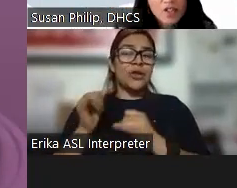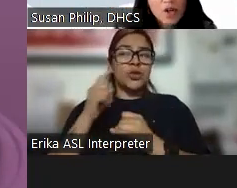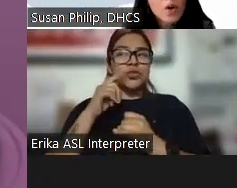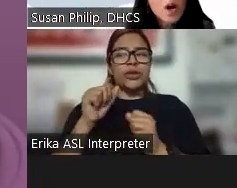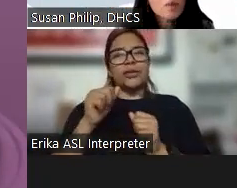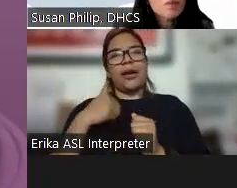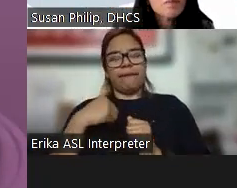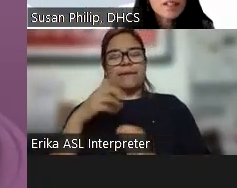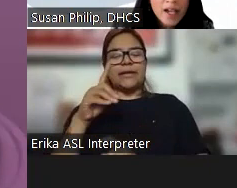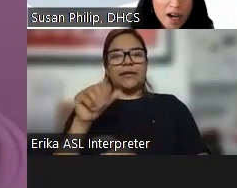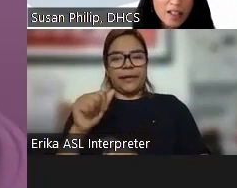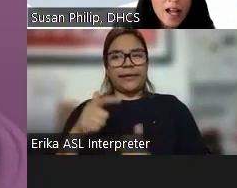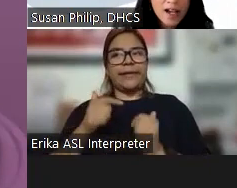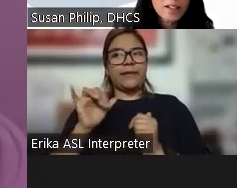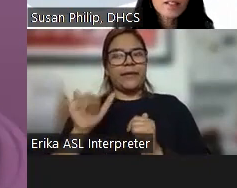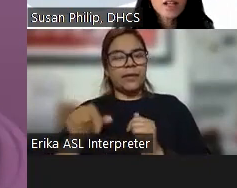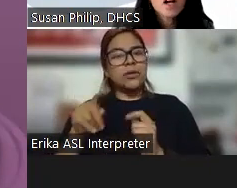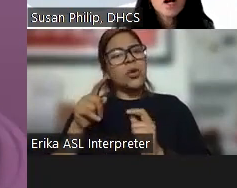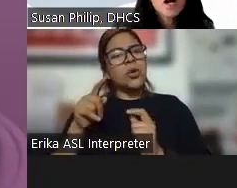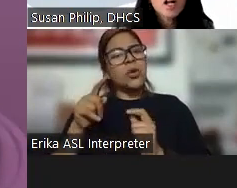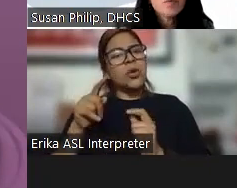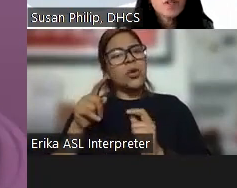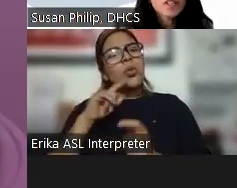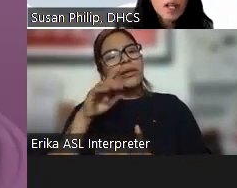And so Medi-Cal has